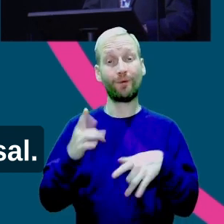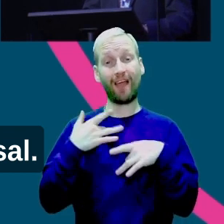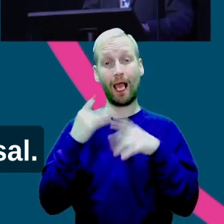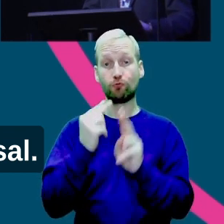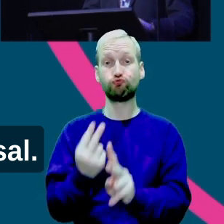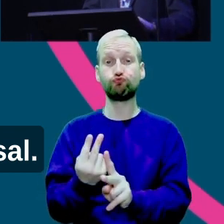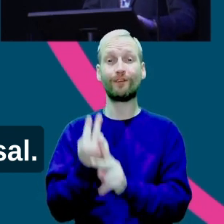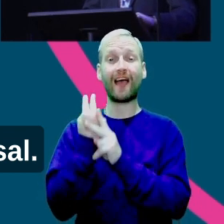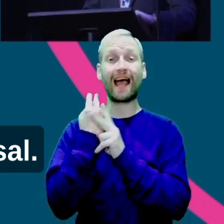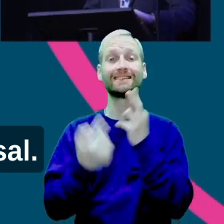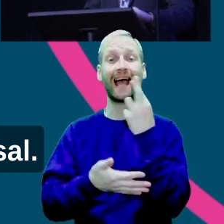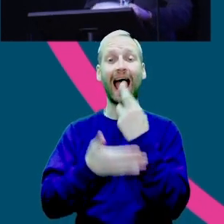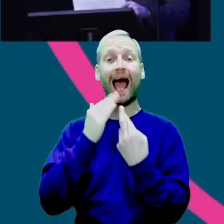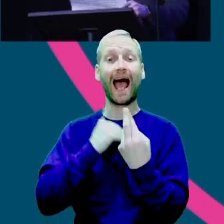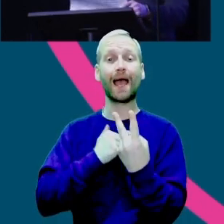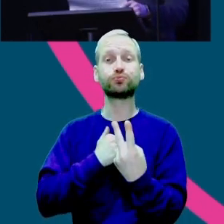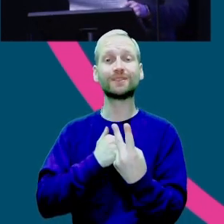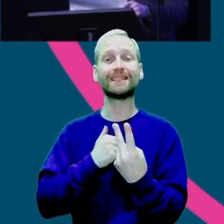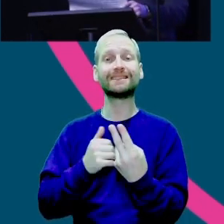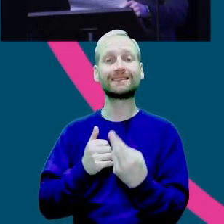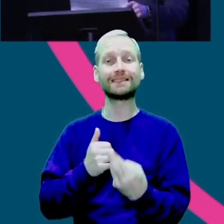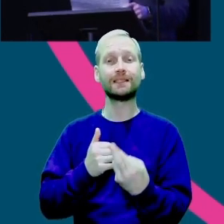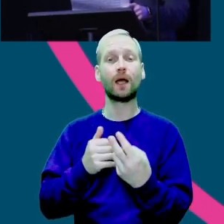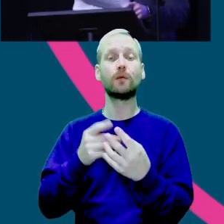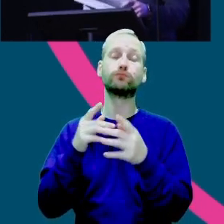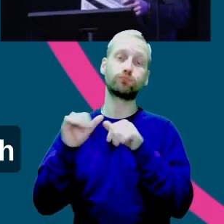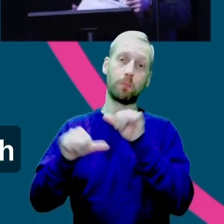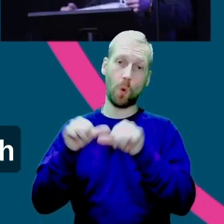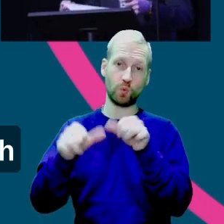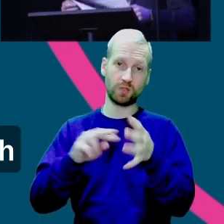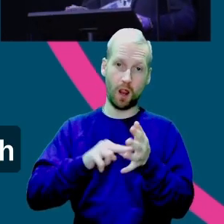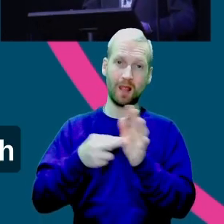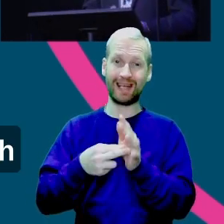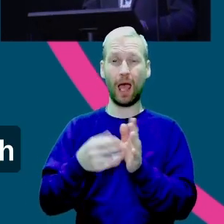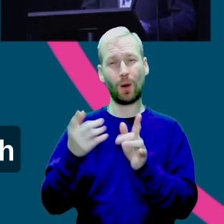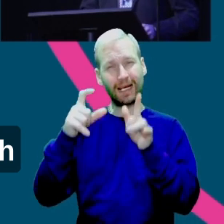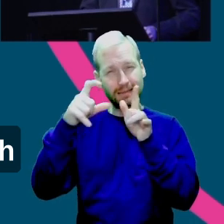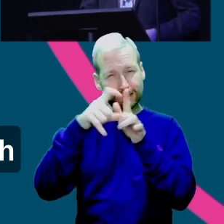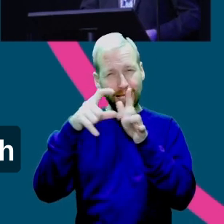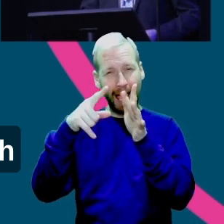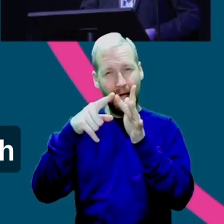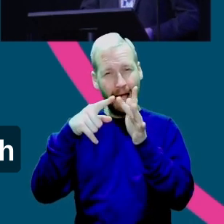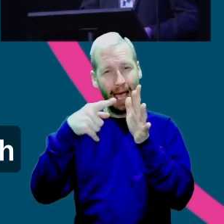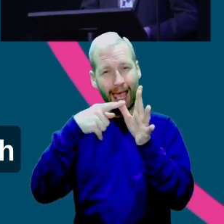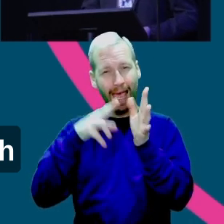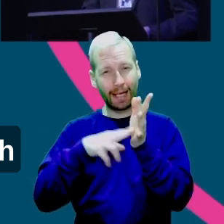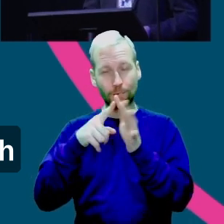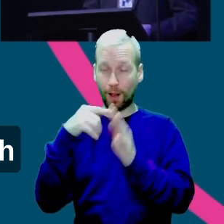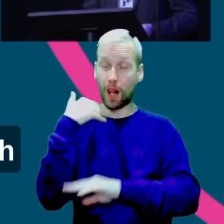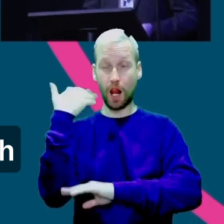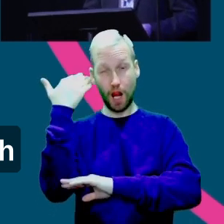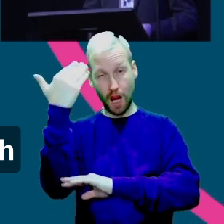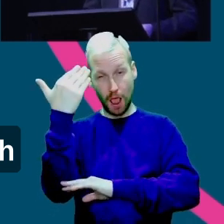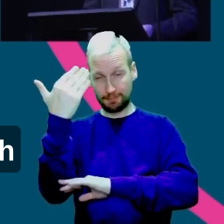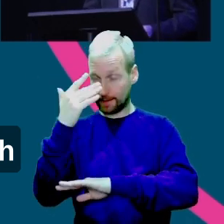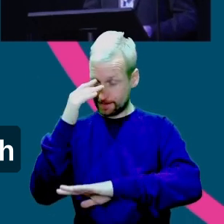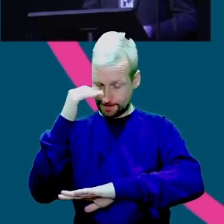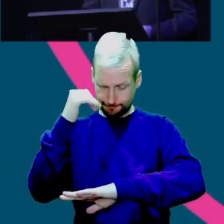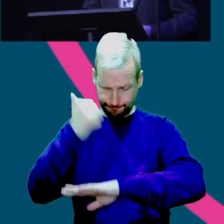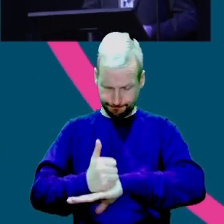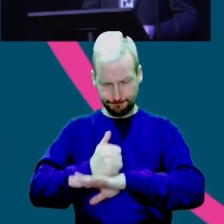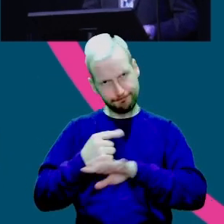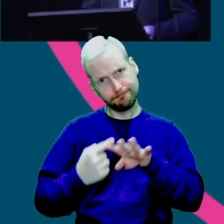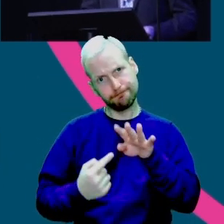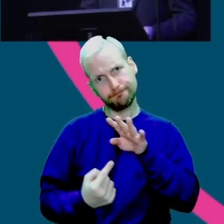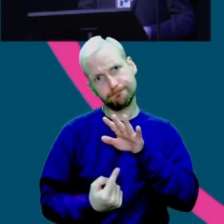revised hybrid proposal. But I'm now going to hand over to Diane, who has been instrumental in helping with